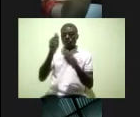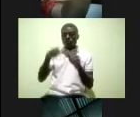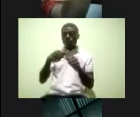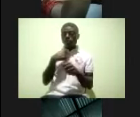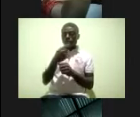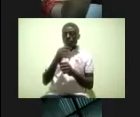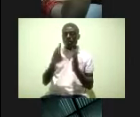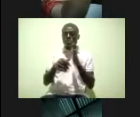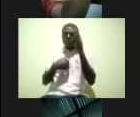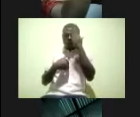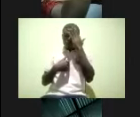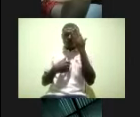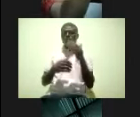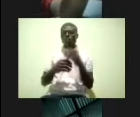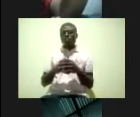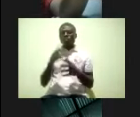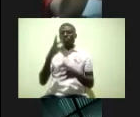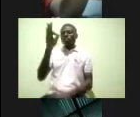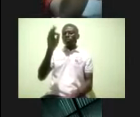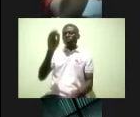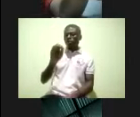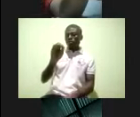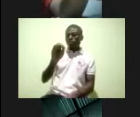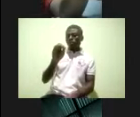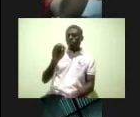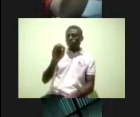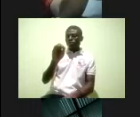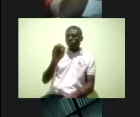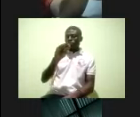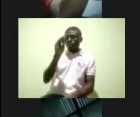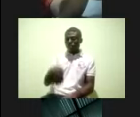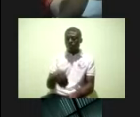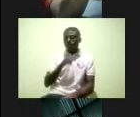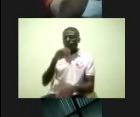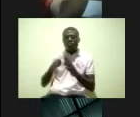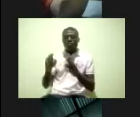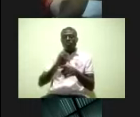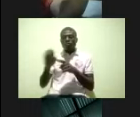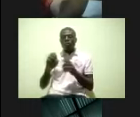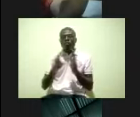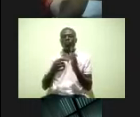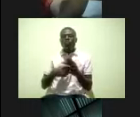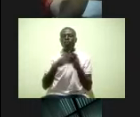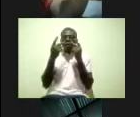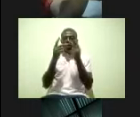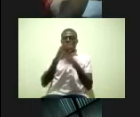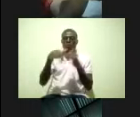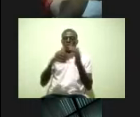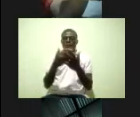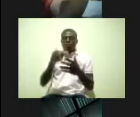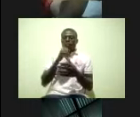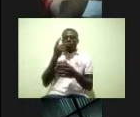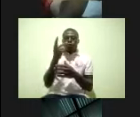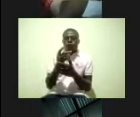know like 90% of us don't open our emails. So I see you posting your emails, but then if we send, would you